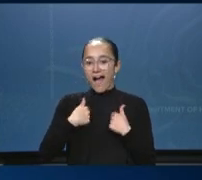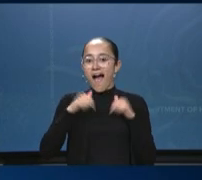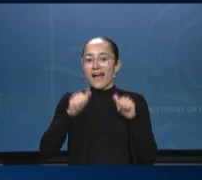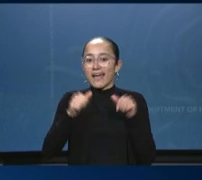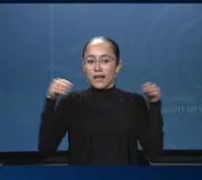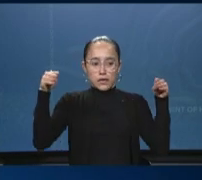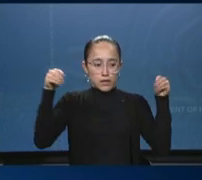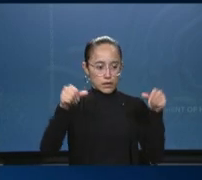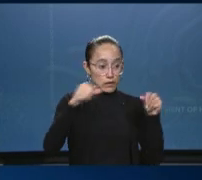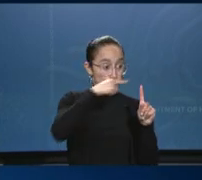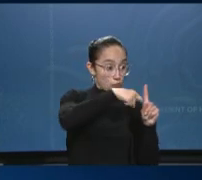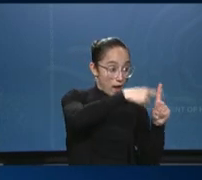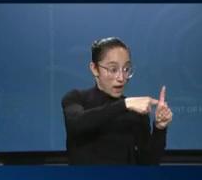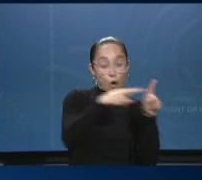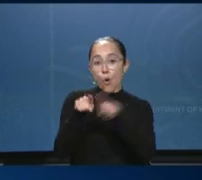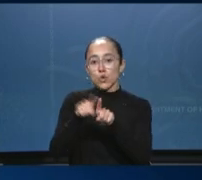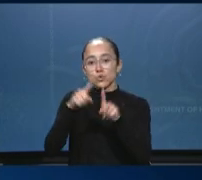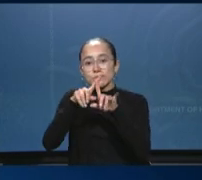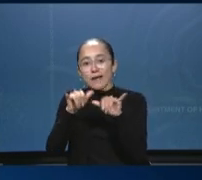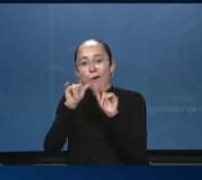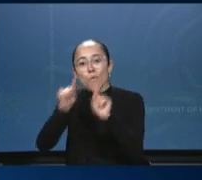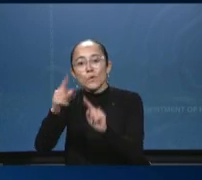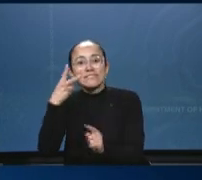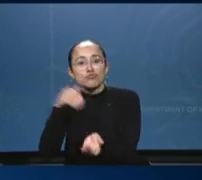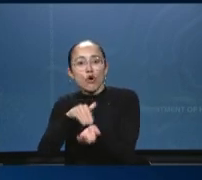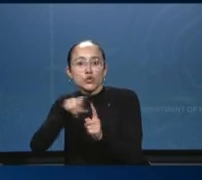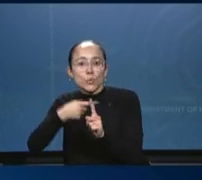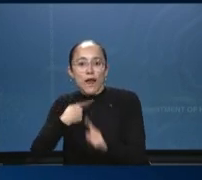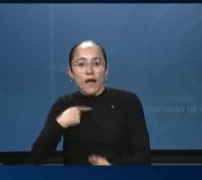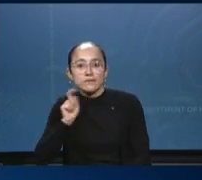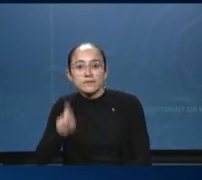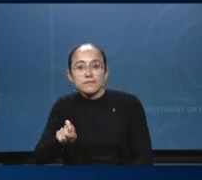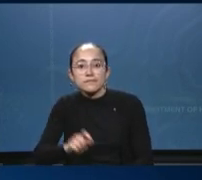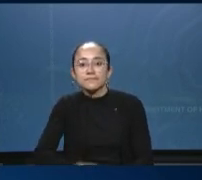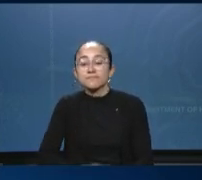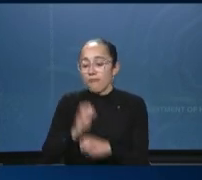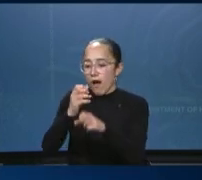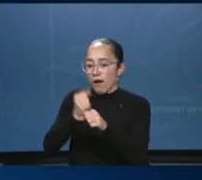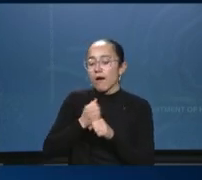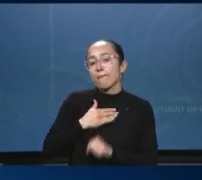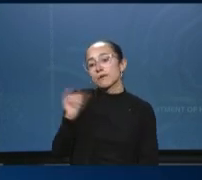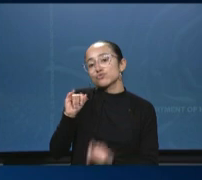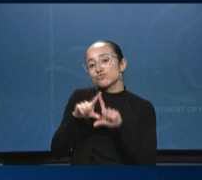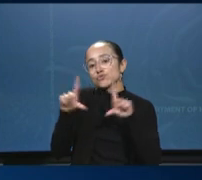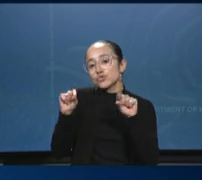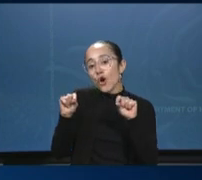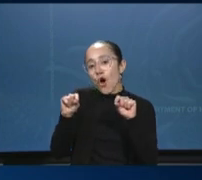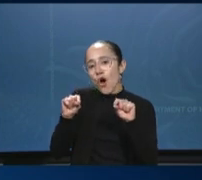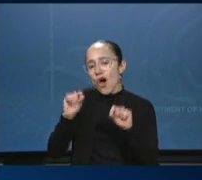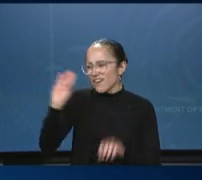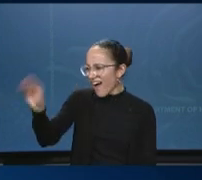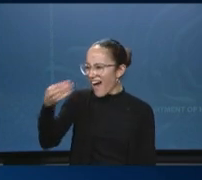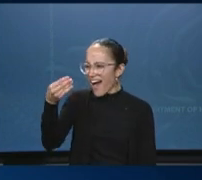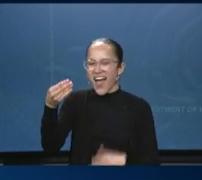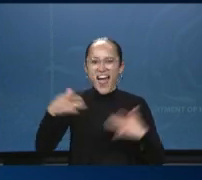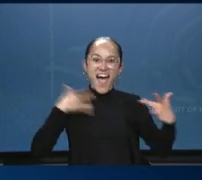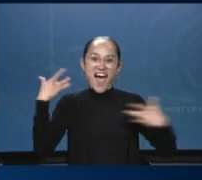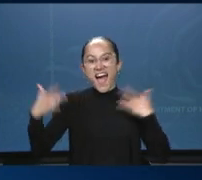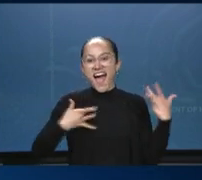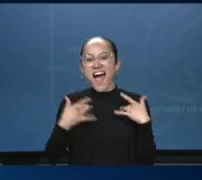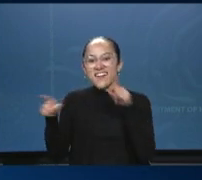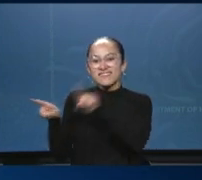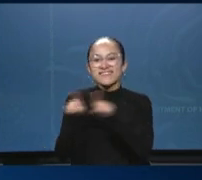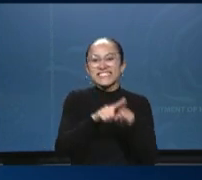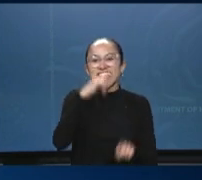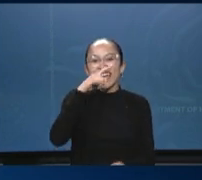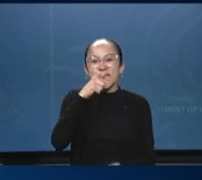rent and go to the doctor when need be. I received my health insurance card. I felt like a kid who just received a driver's